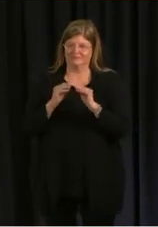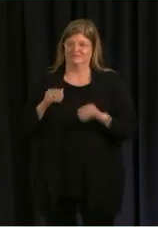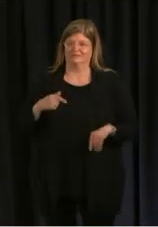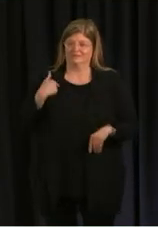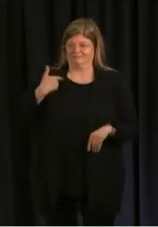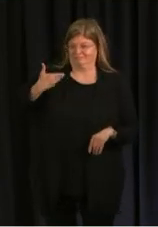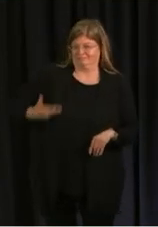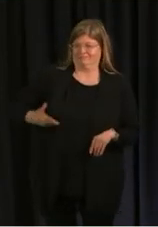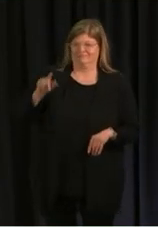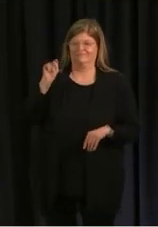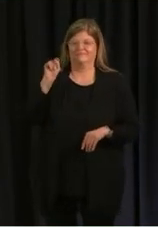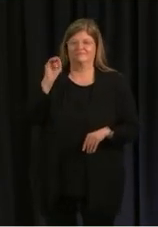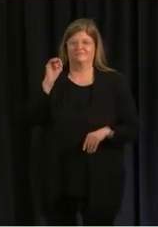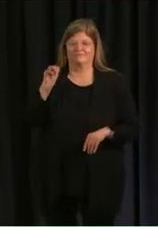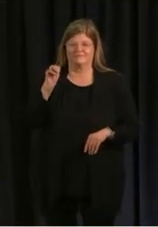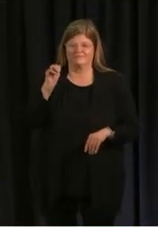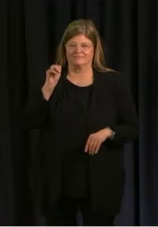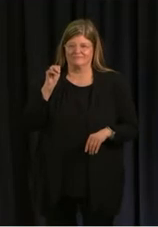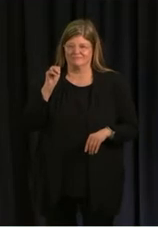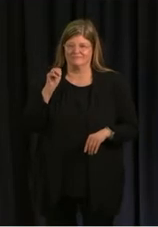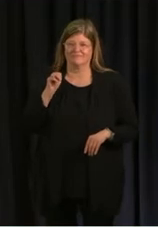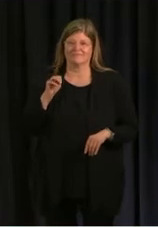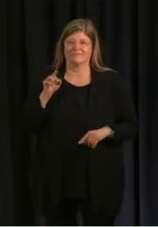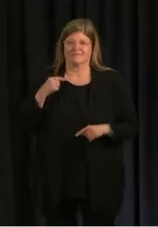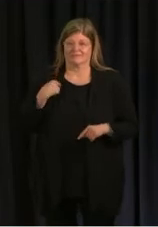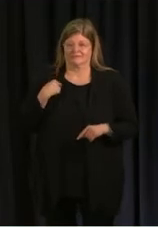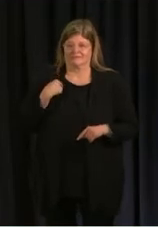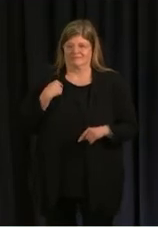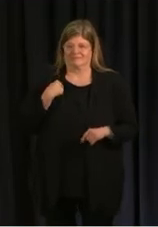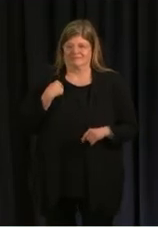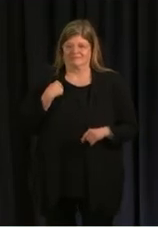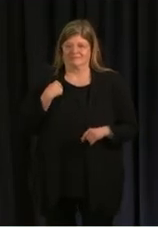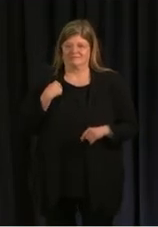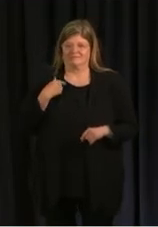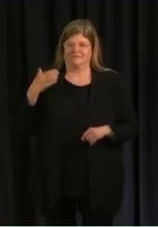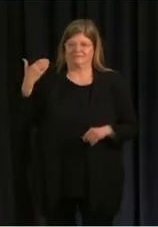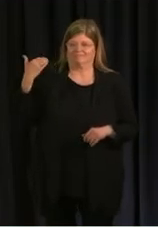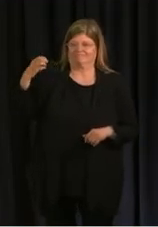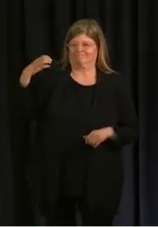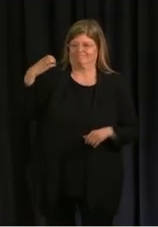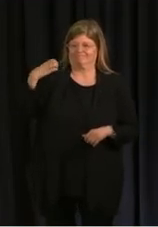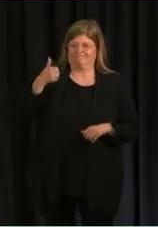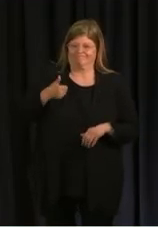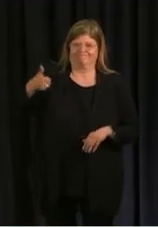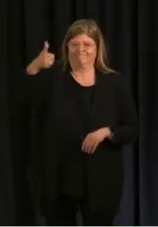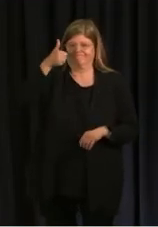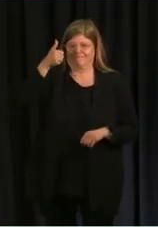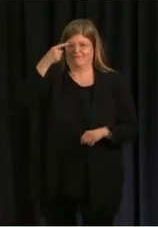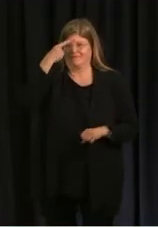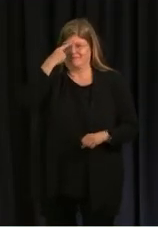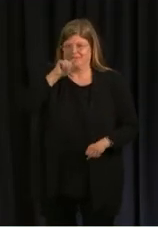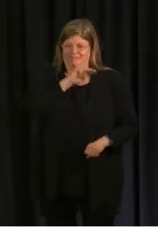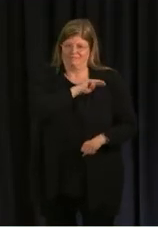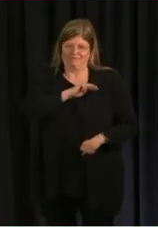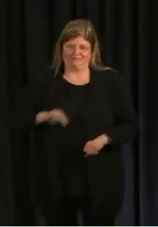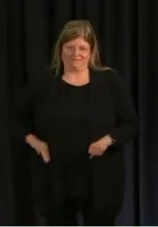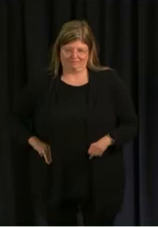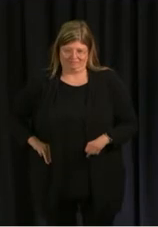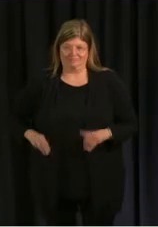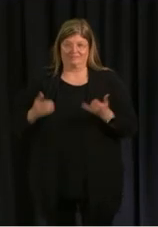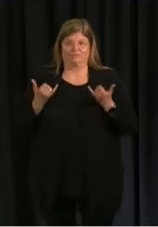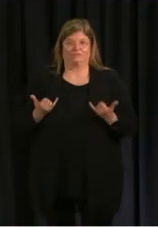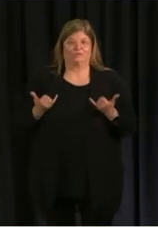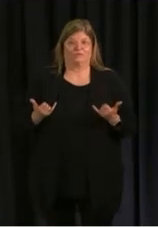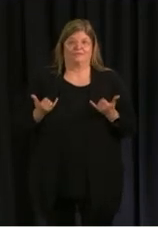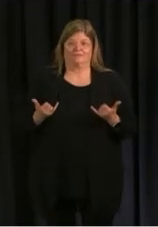and we want to thank you so much for joining us for this week's call. Today we'll be joined by Dr. Ankur Shah from DC Health, who will answer